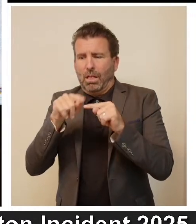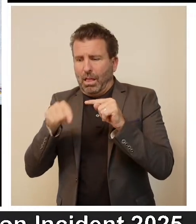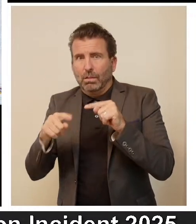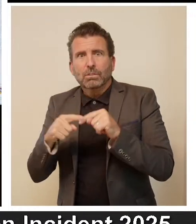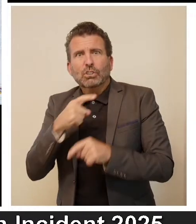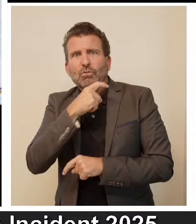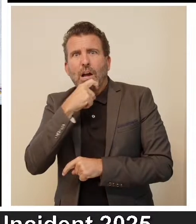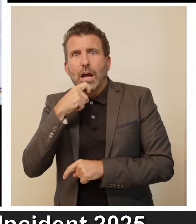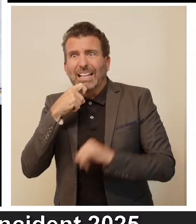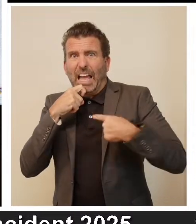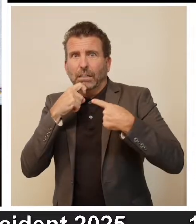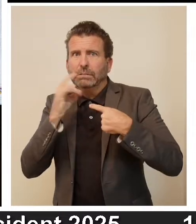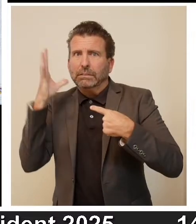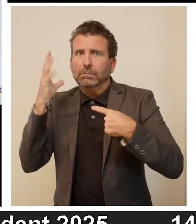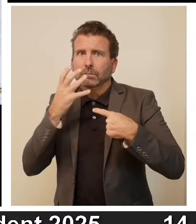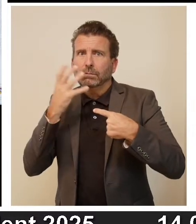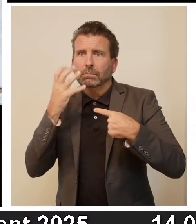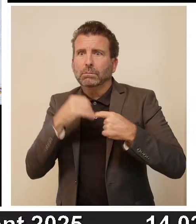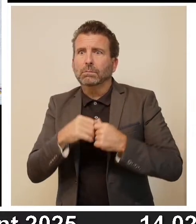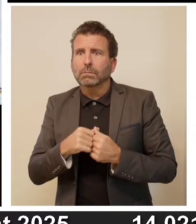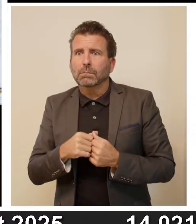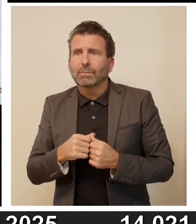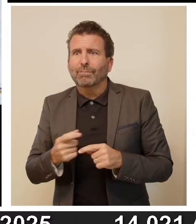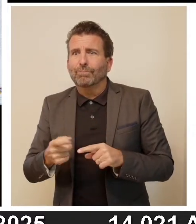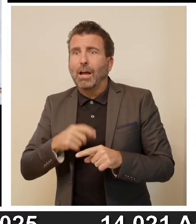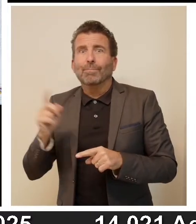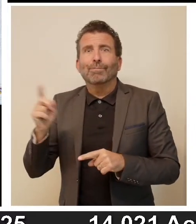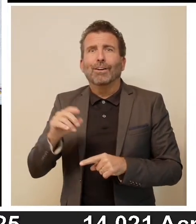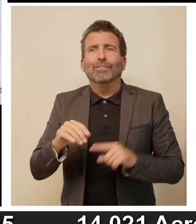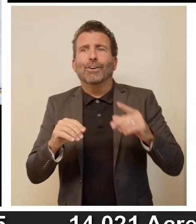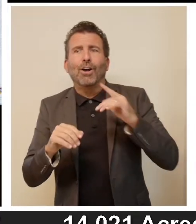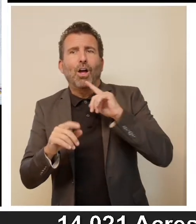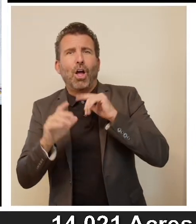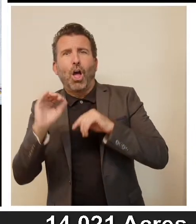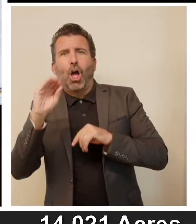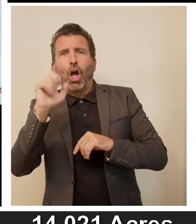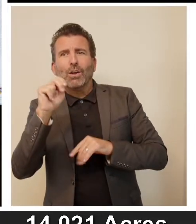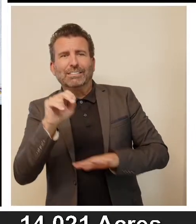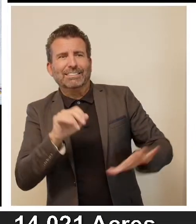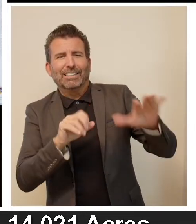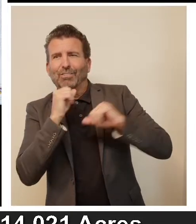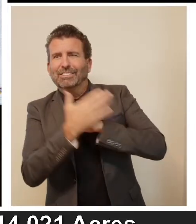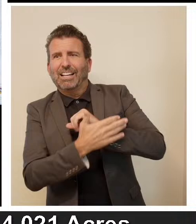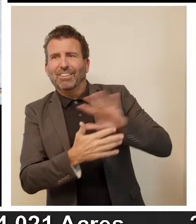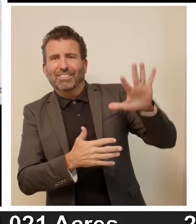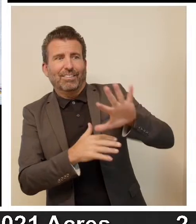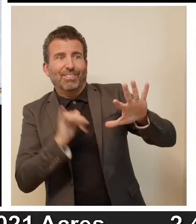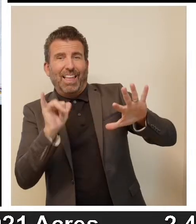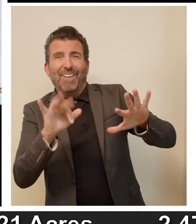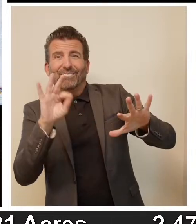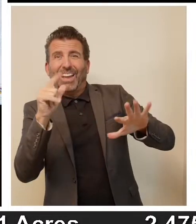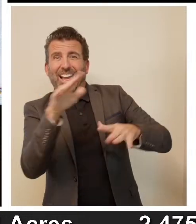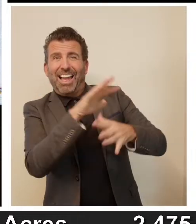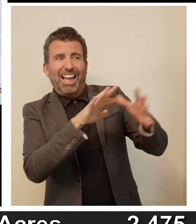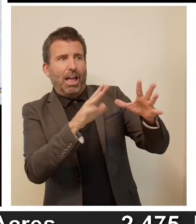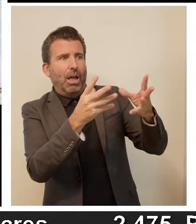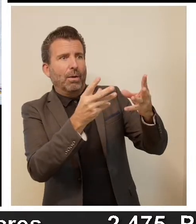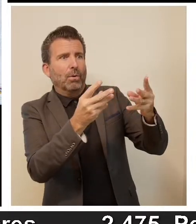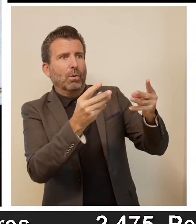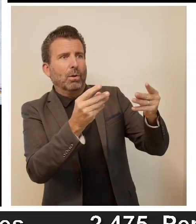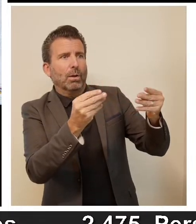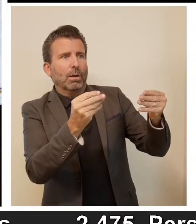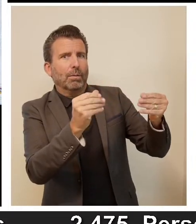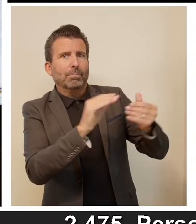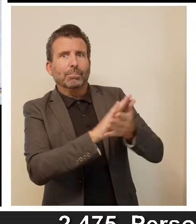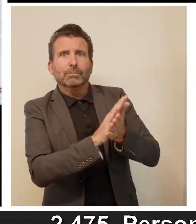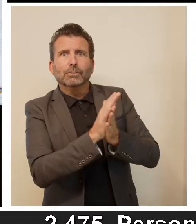had a little bit of haze and fog that has quickly cleared out, and now our humidity is exceptionally dry.